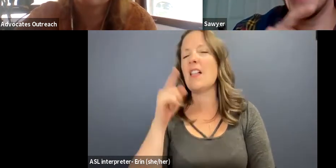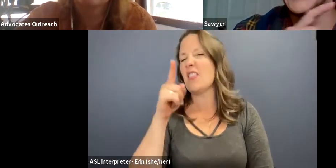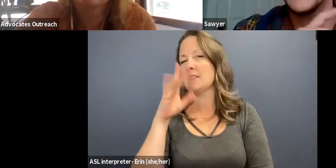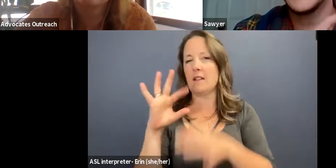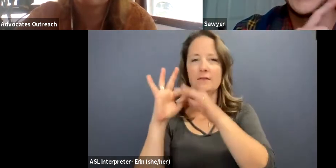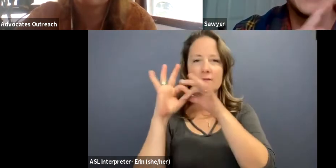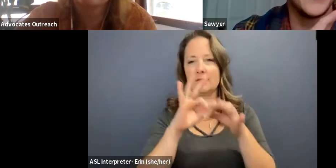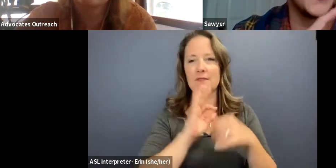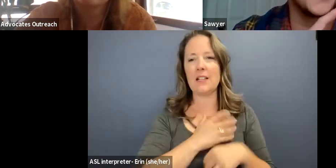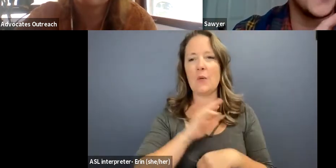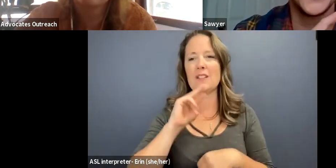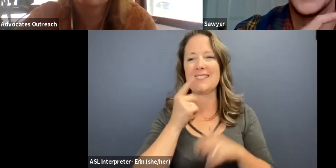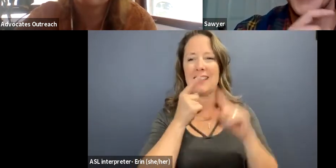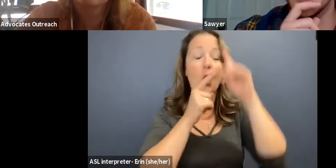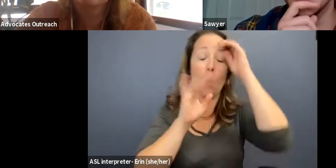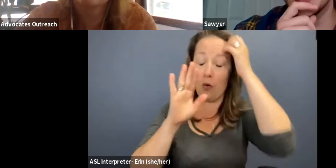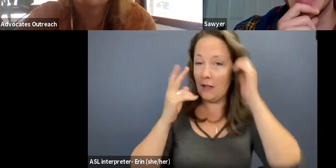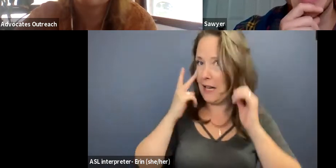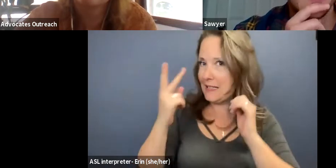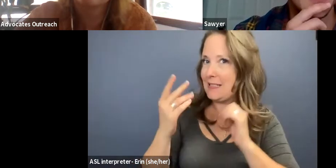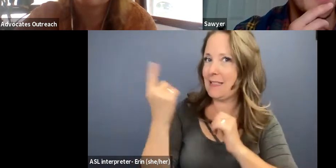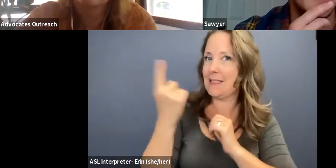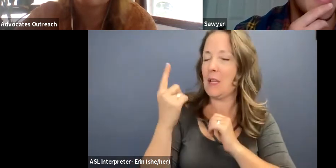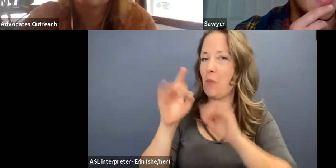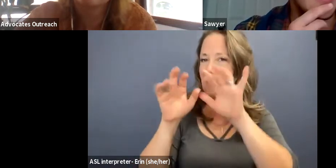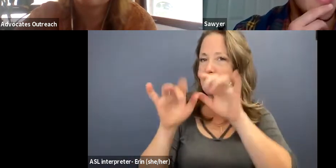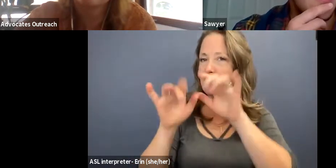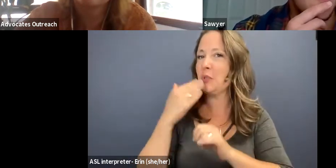do something or to bring something up?